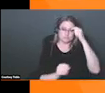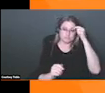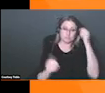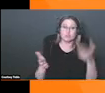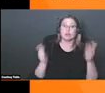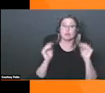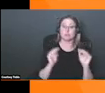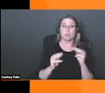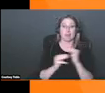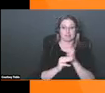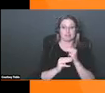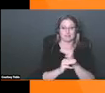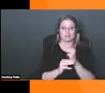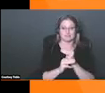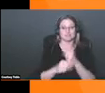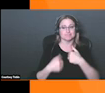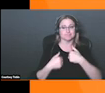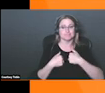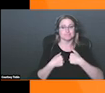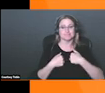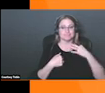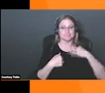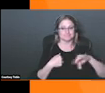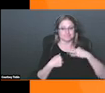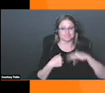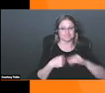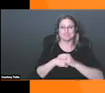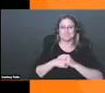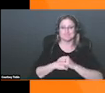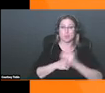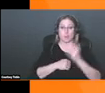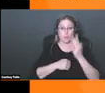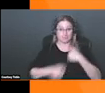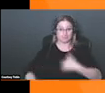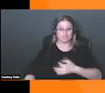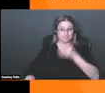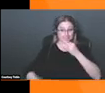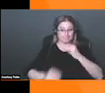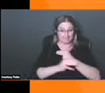because I'm not great at math.